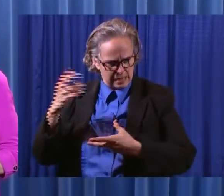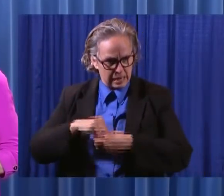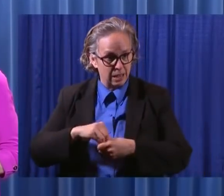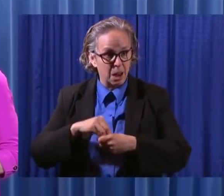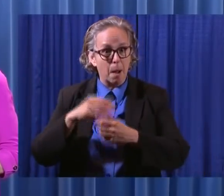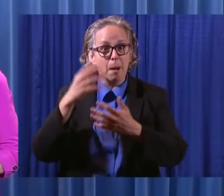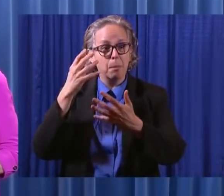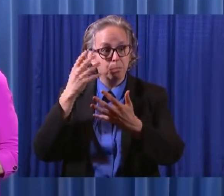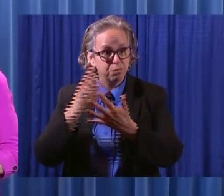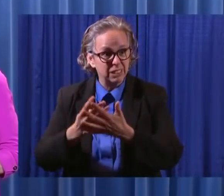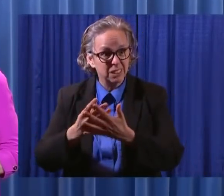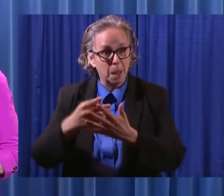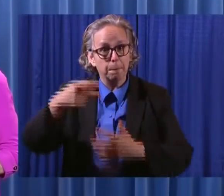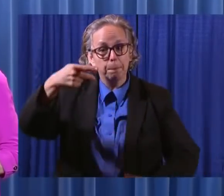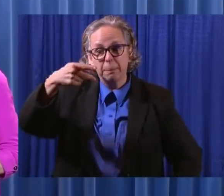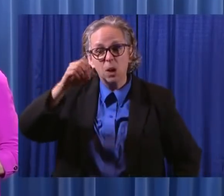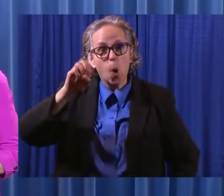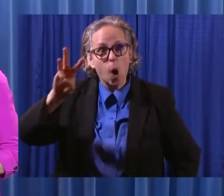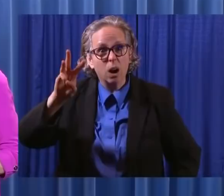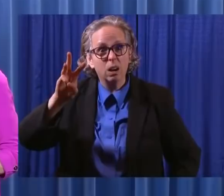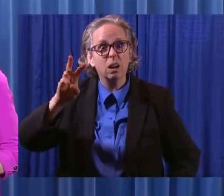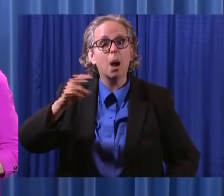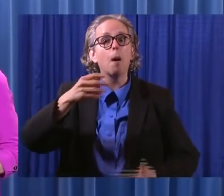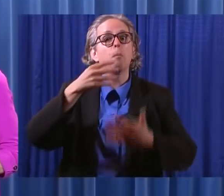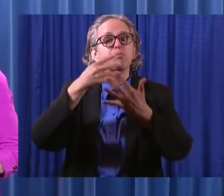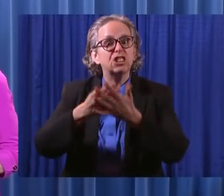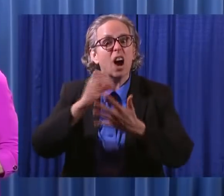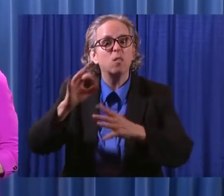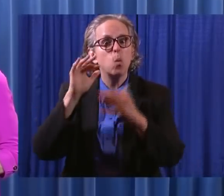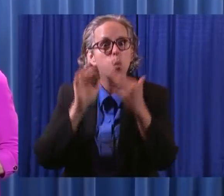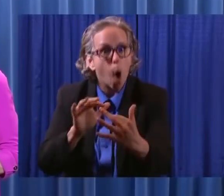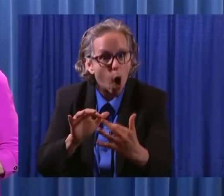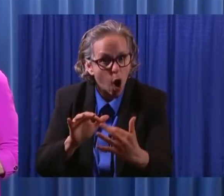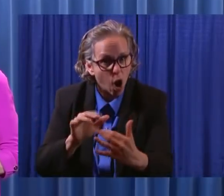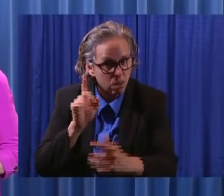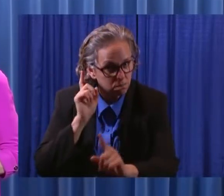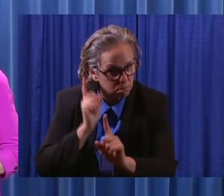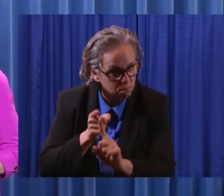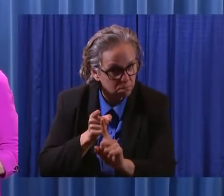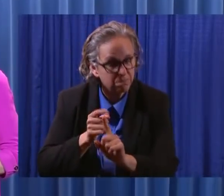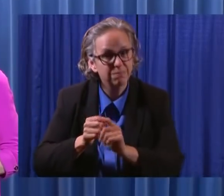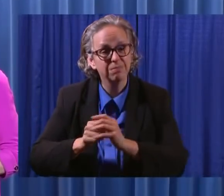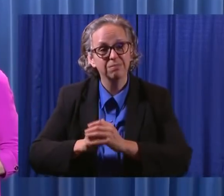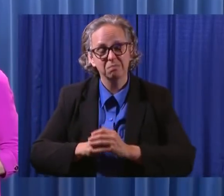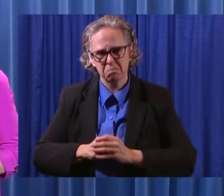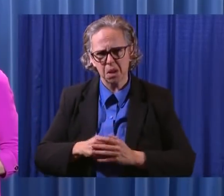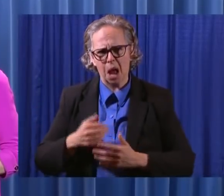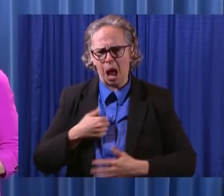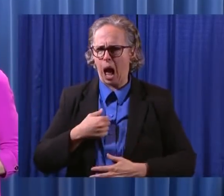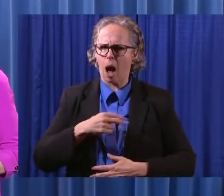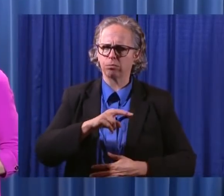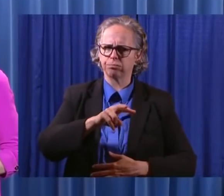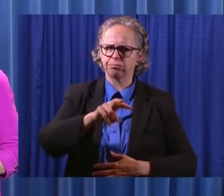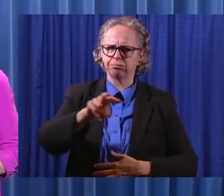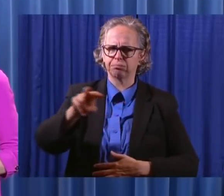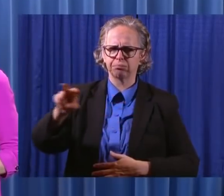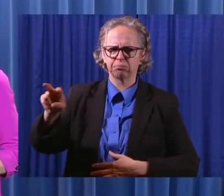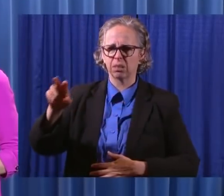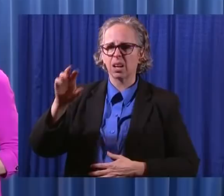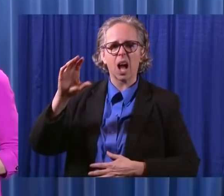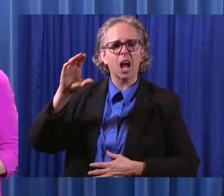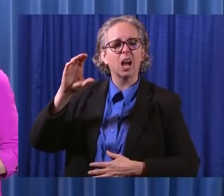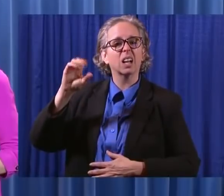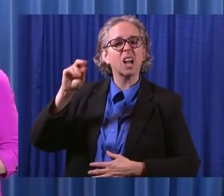prisoner of war. So I don't have any trouble, looking at the Confederate statues coming down across